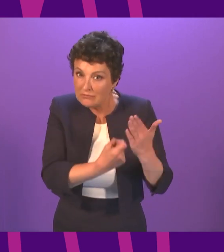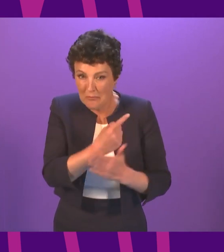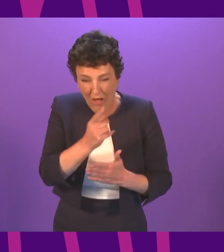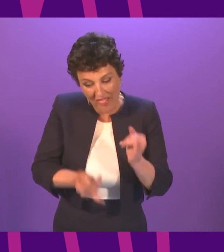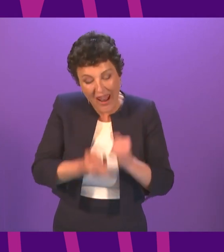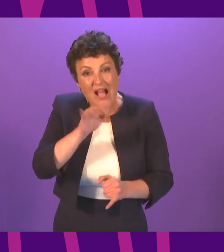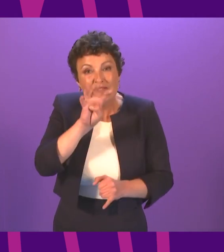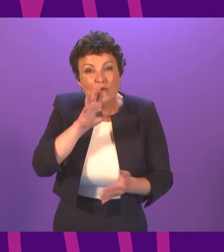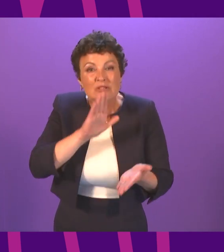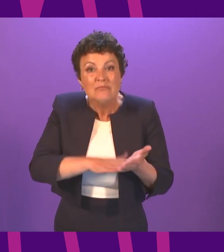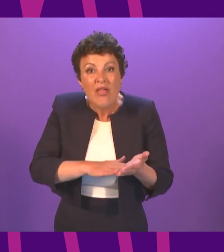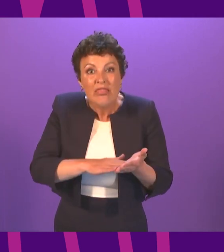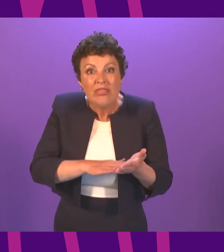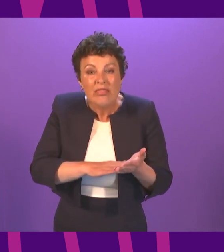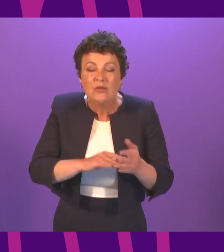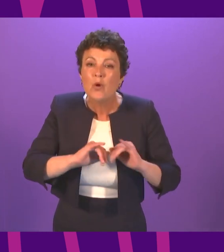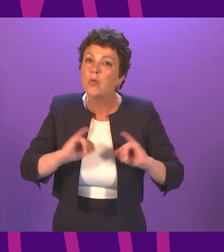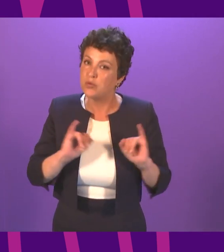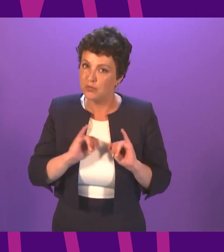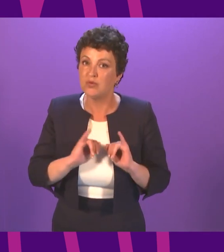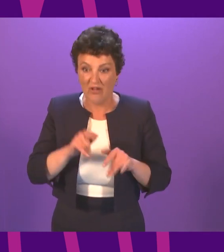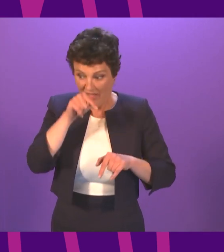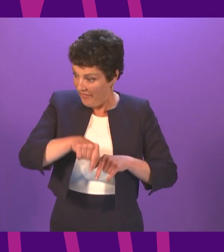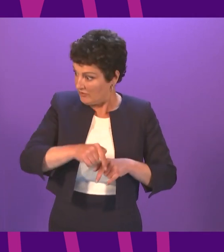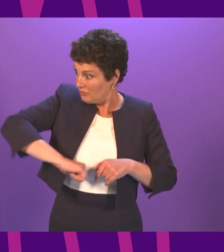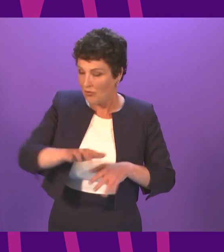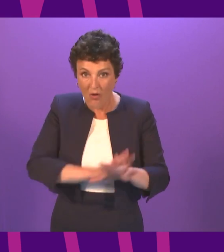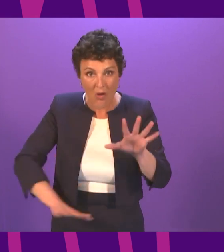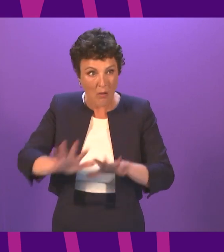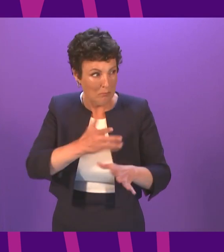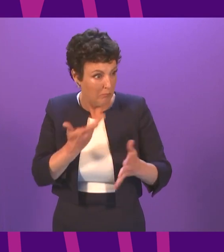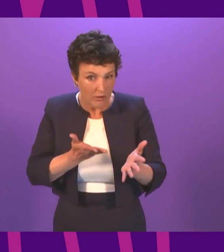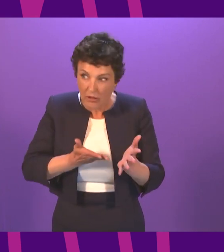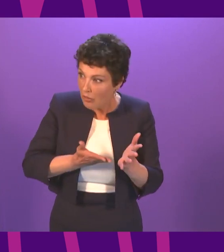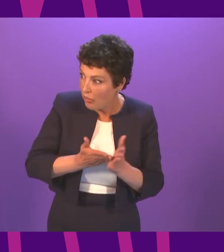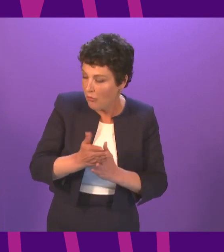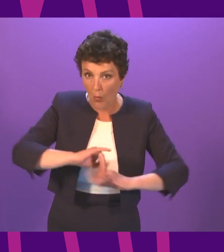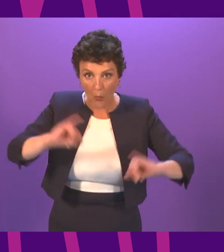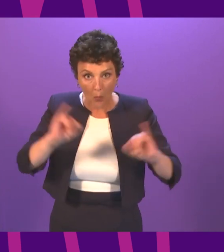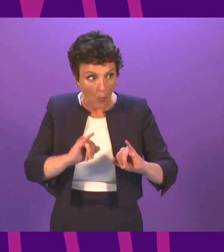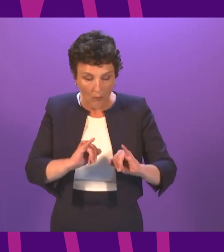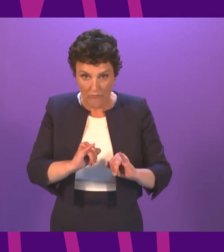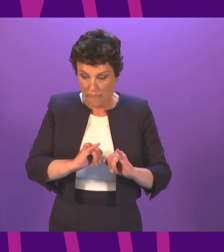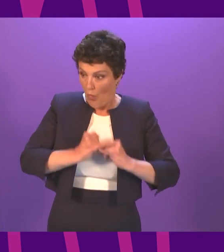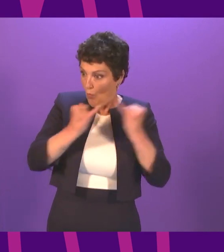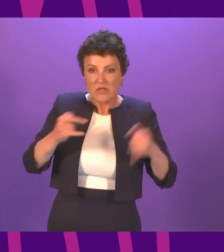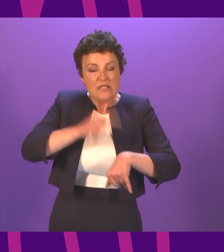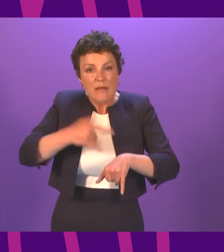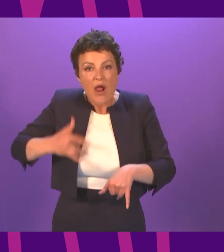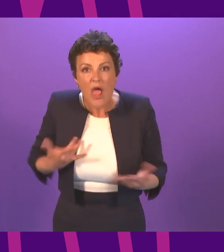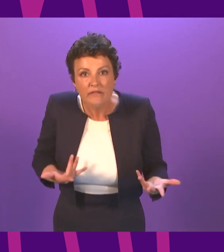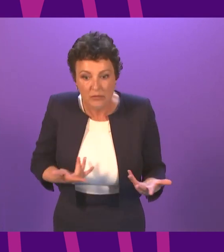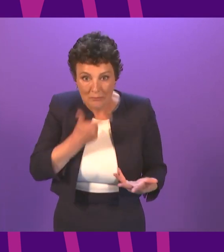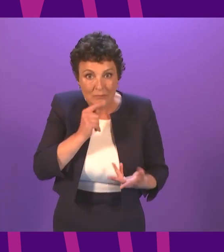Our country is living through the most challenging and traumatic period that most of us have ever known. Lives